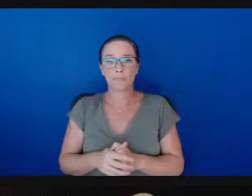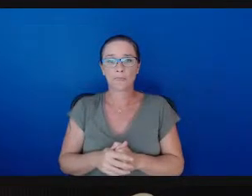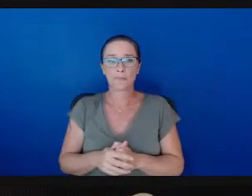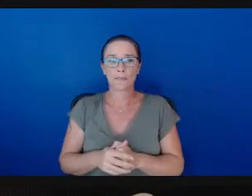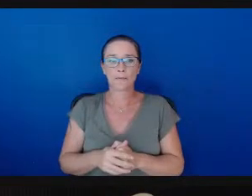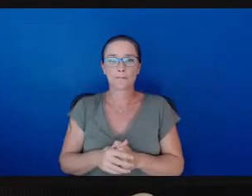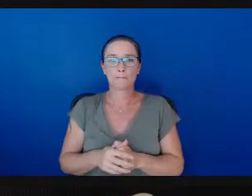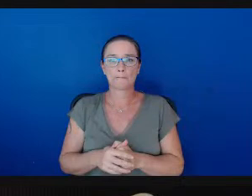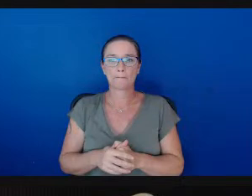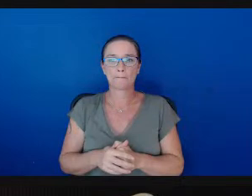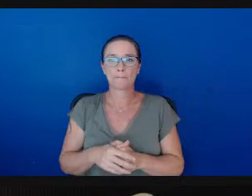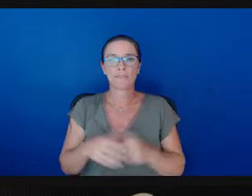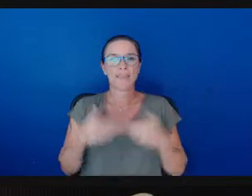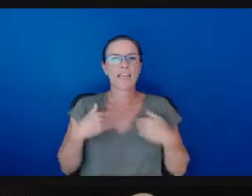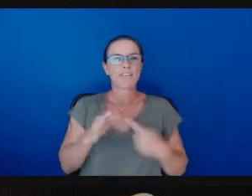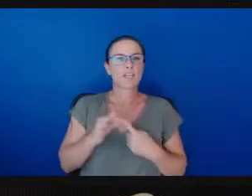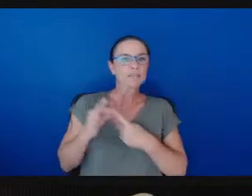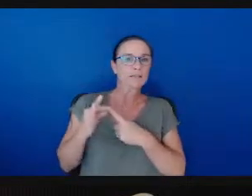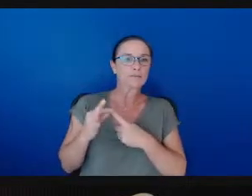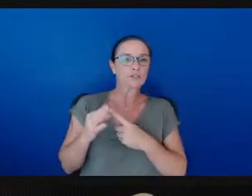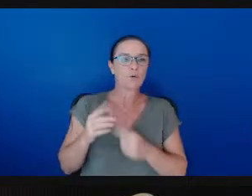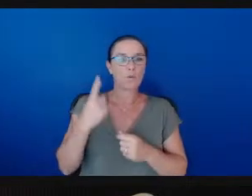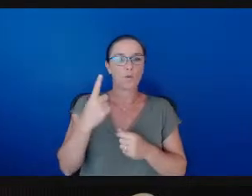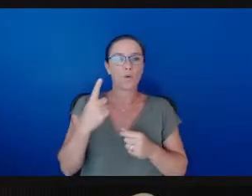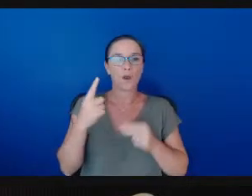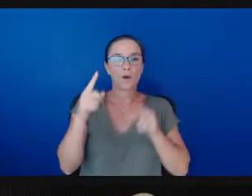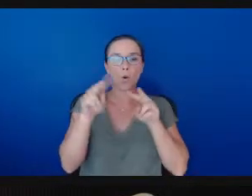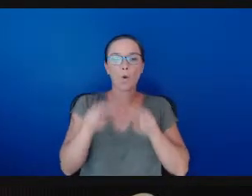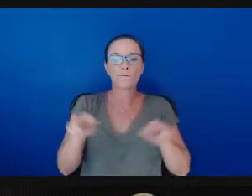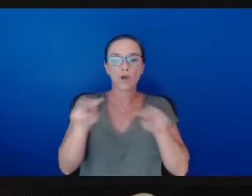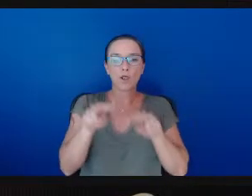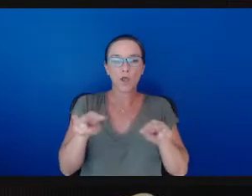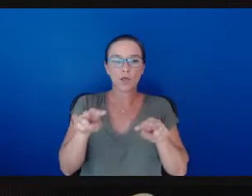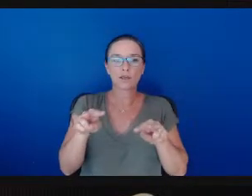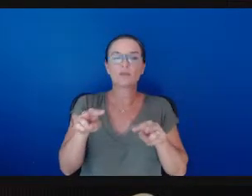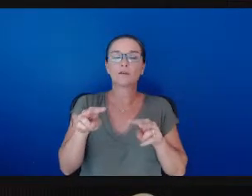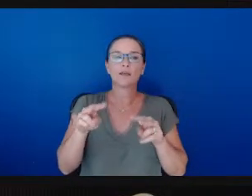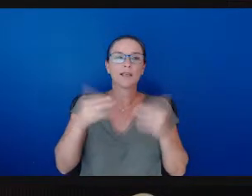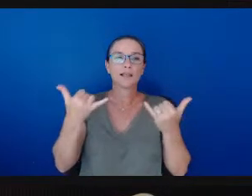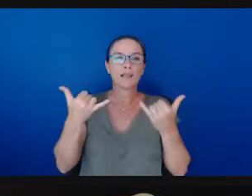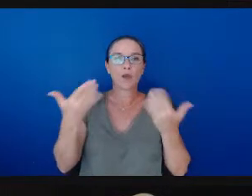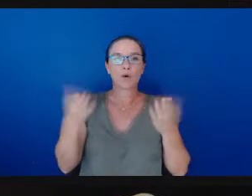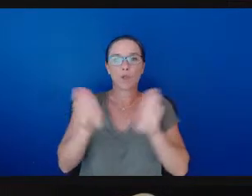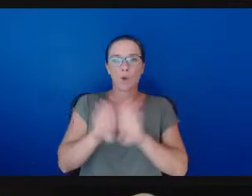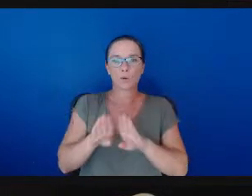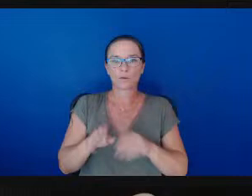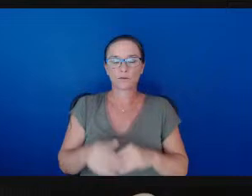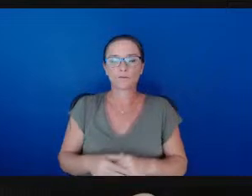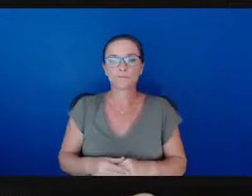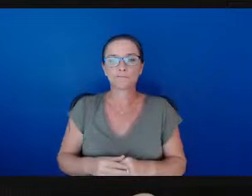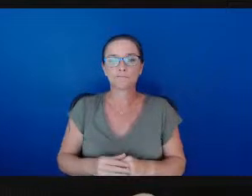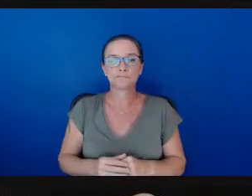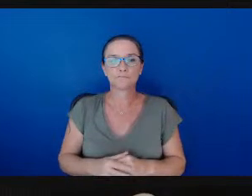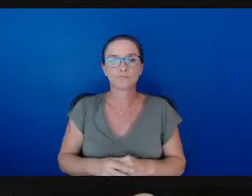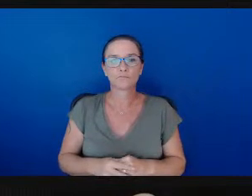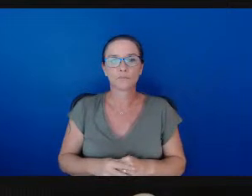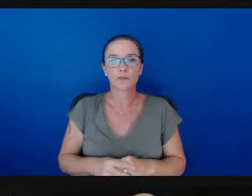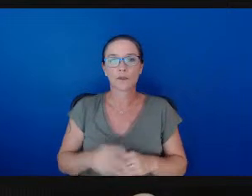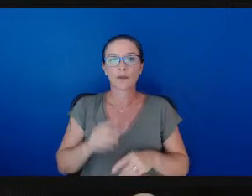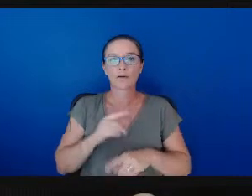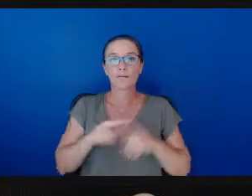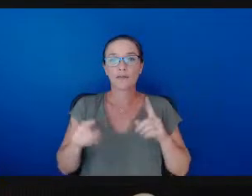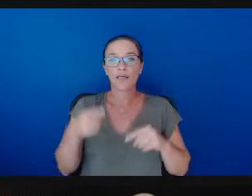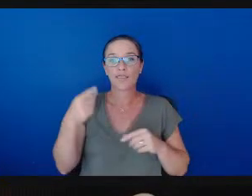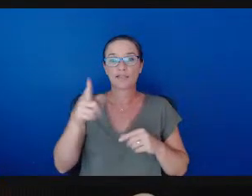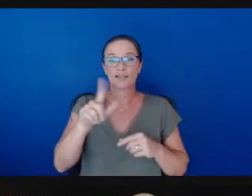get here in a minute, that one of the overlooks has been closed as a result of this. But to dive into the SO2 a little bit more, here is the